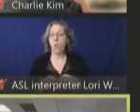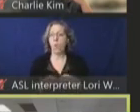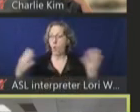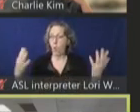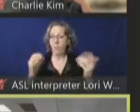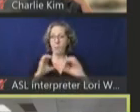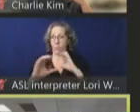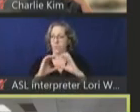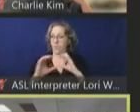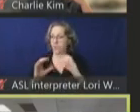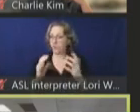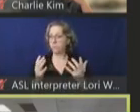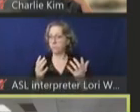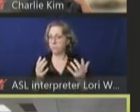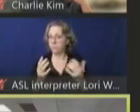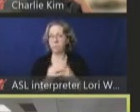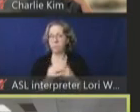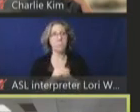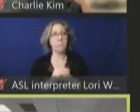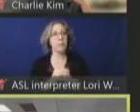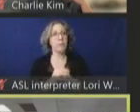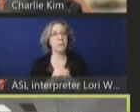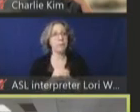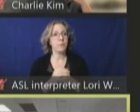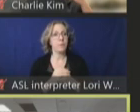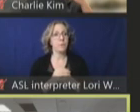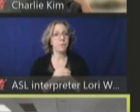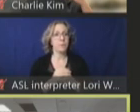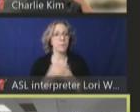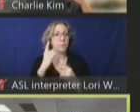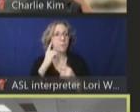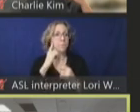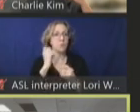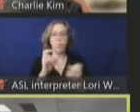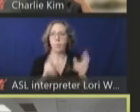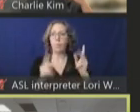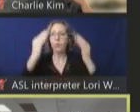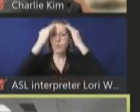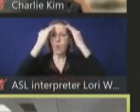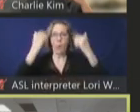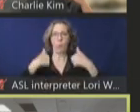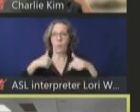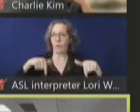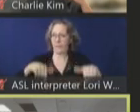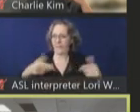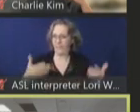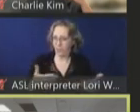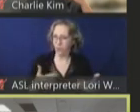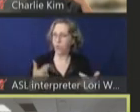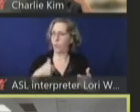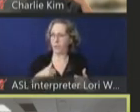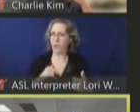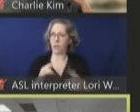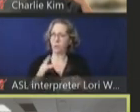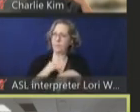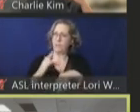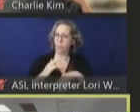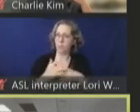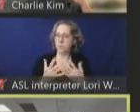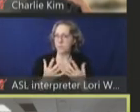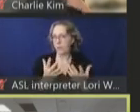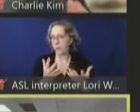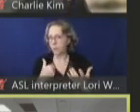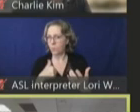lines of communication for folks to know that we're here, we're a resource, and, you know, we want